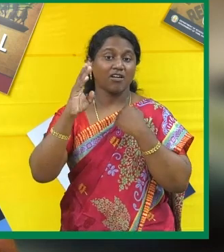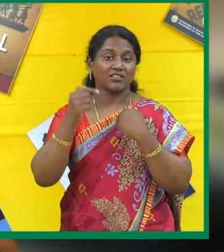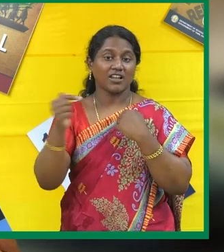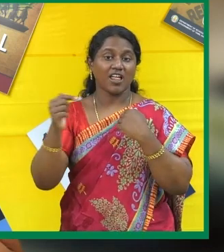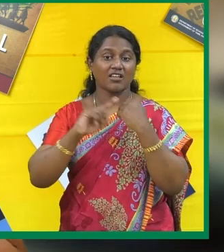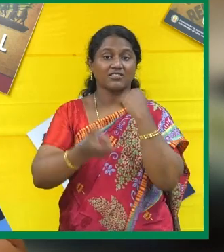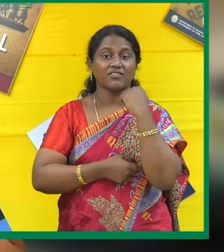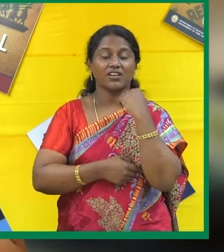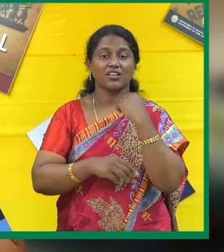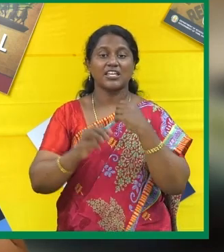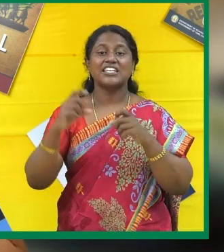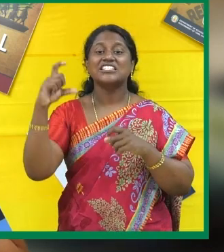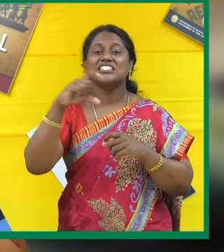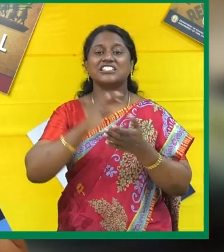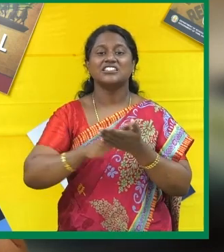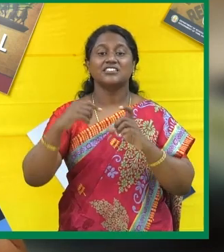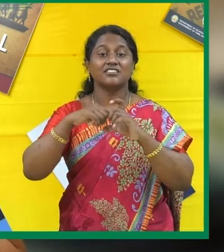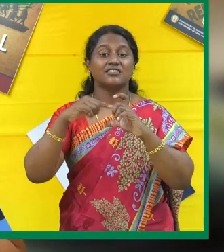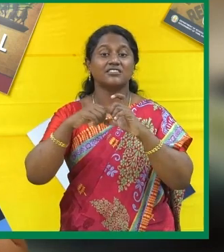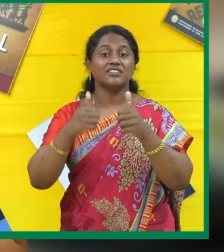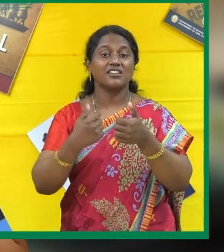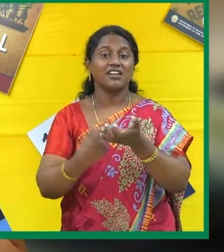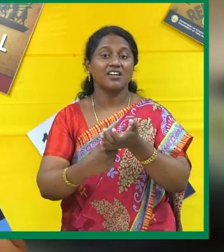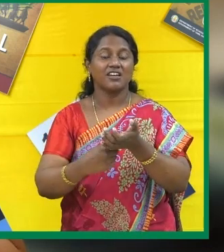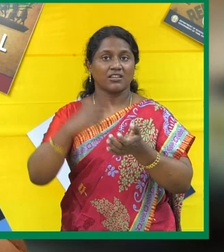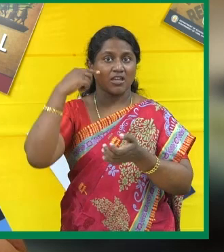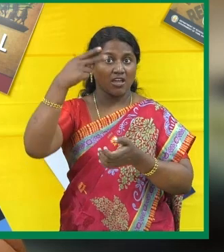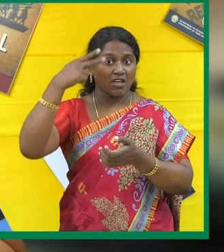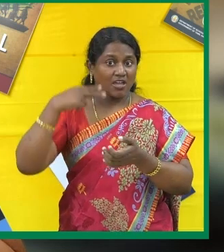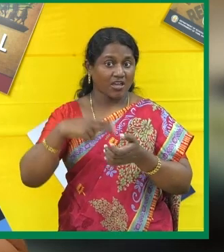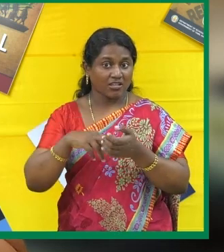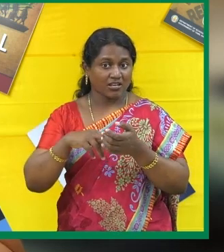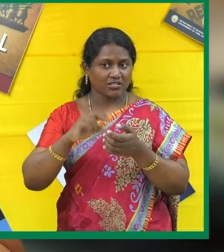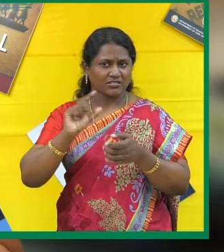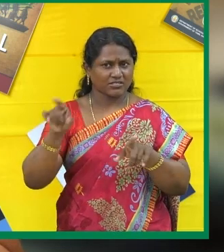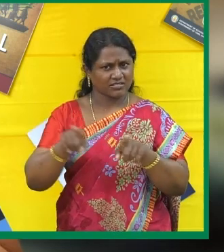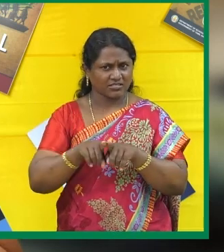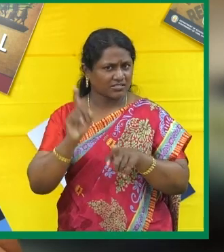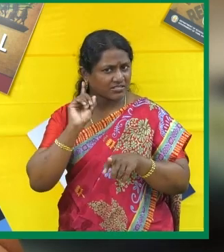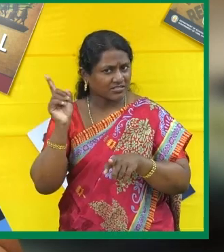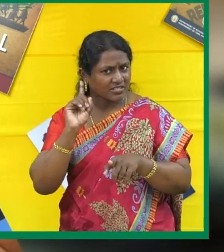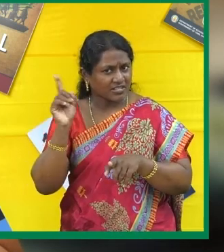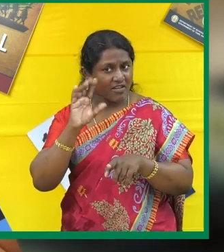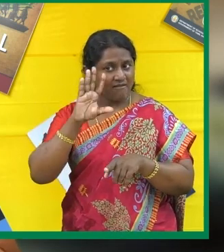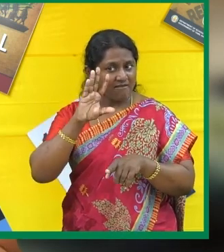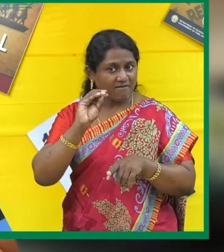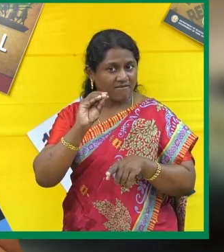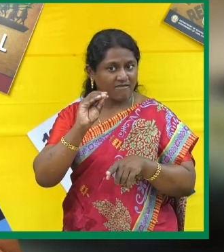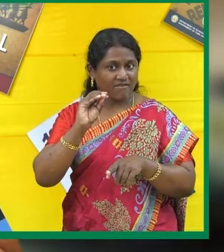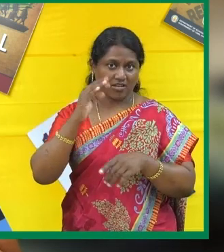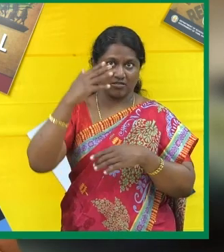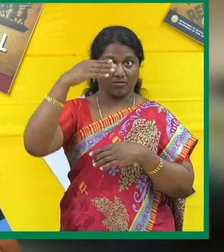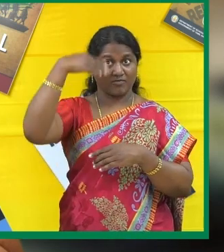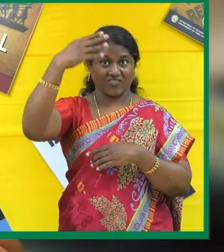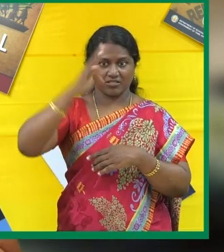cheer. Now we are taking second part, 5 to 8. First 4 line already we